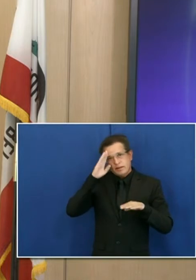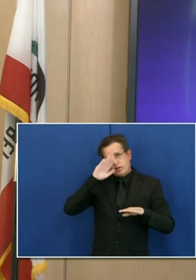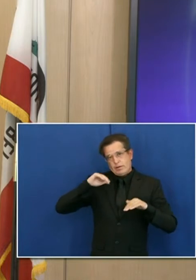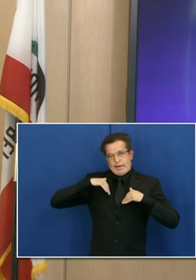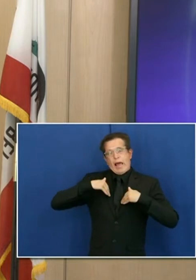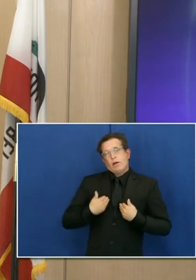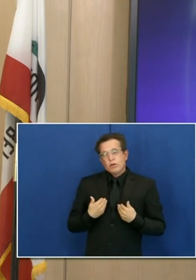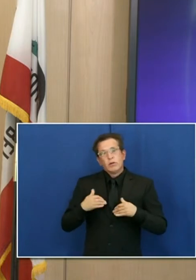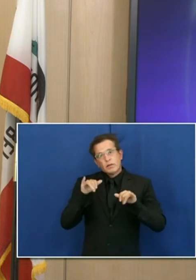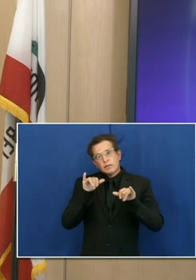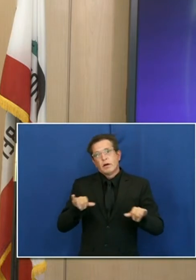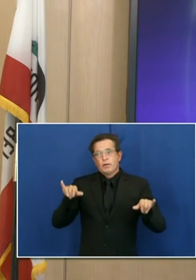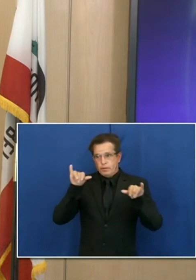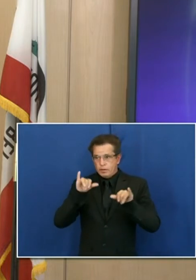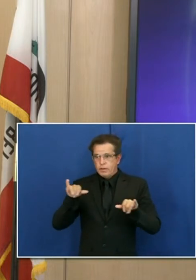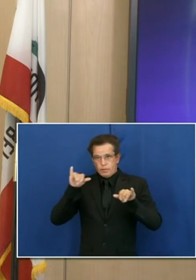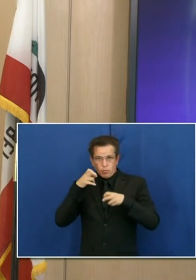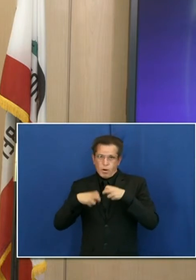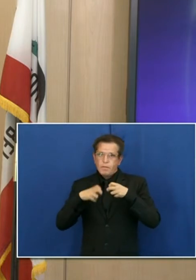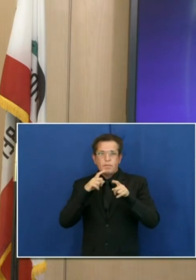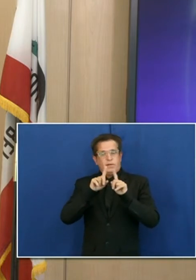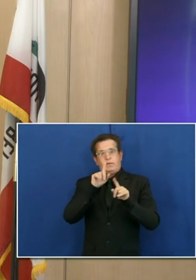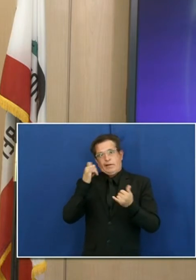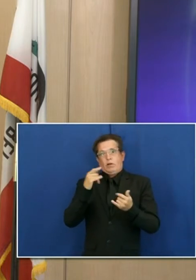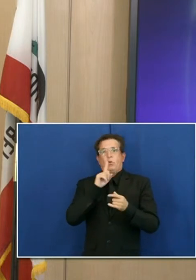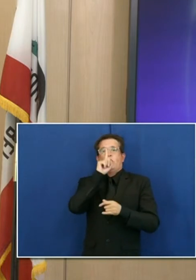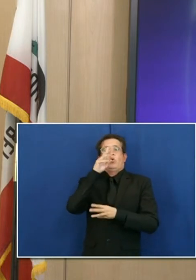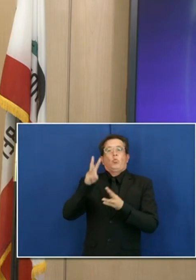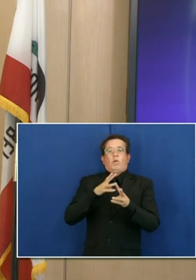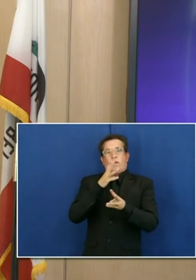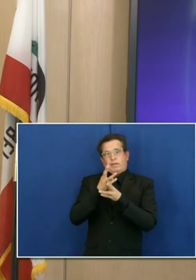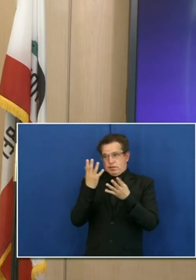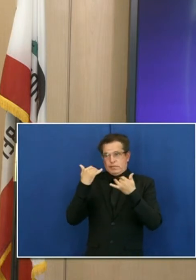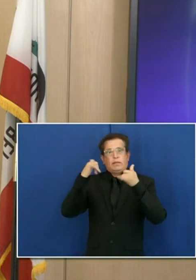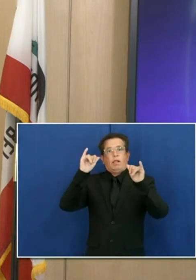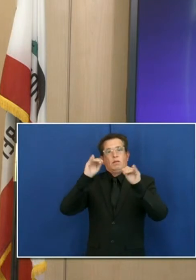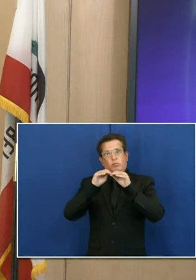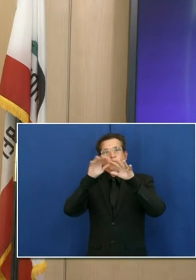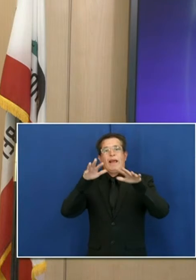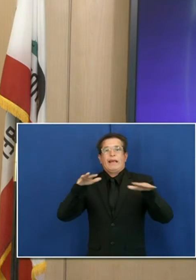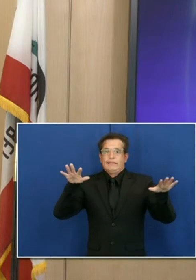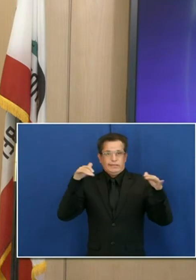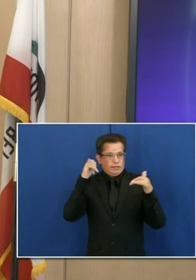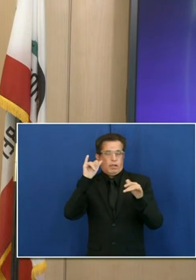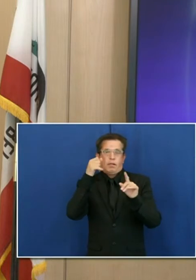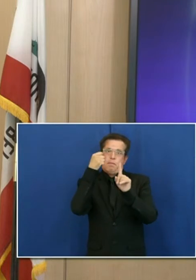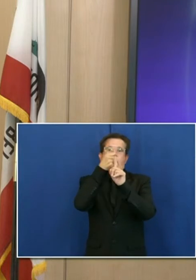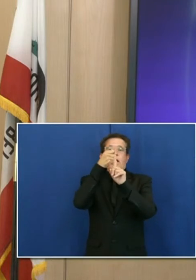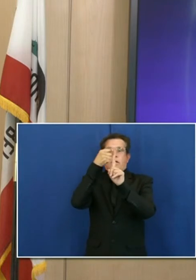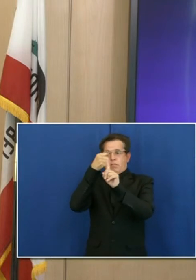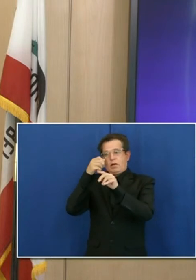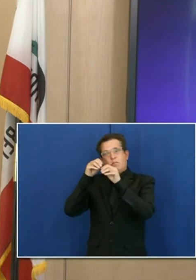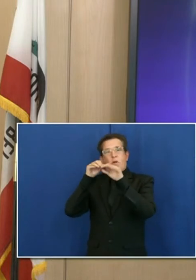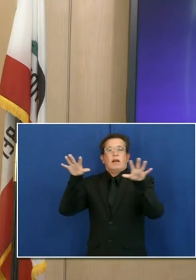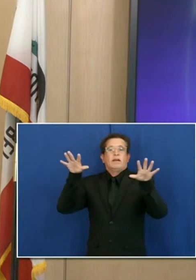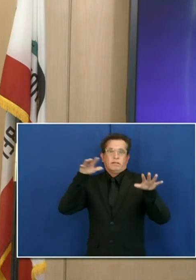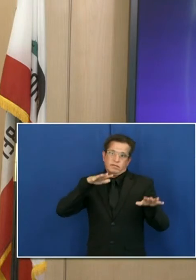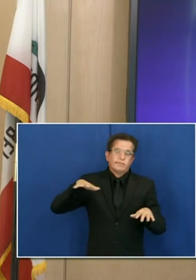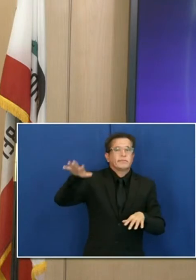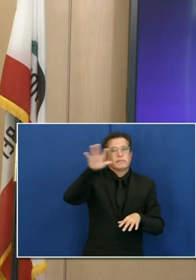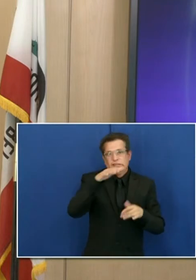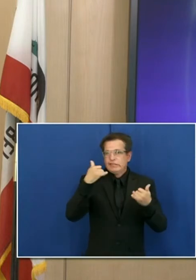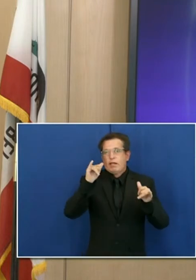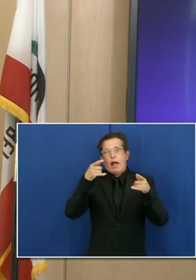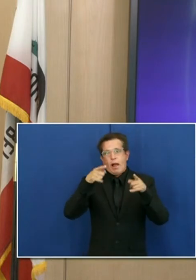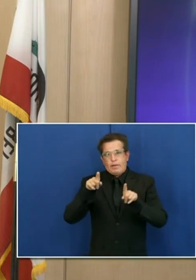of it, but we need to face reality about the spread and the impact of this pandemic. New Year's